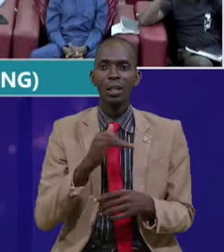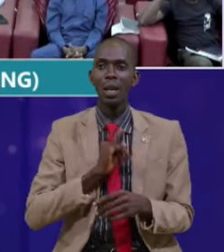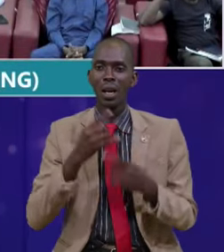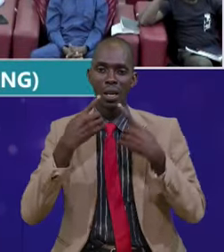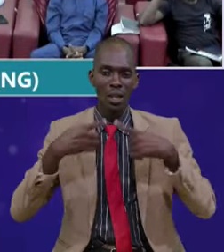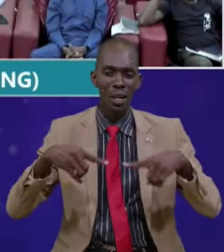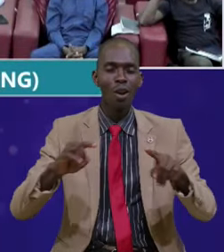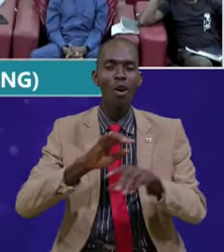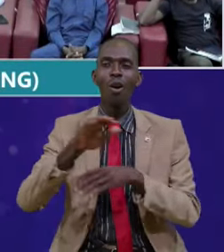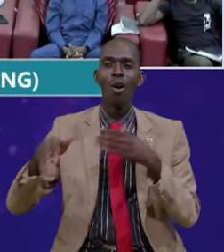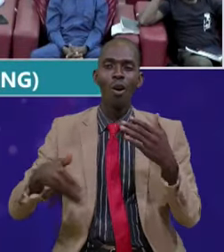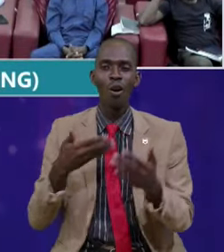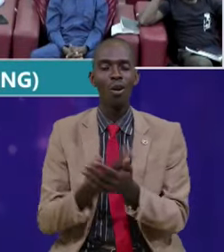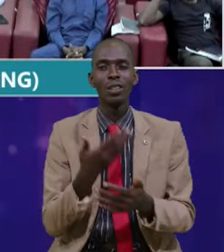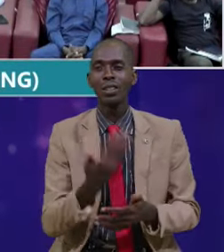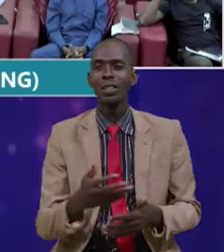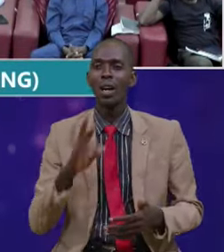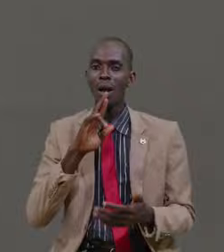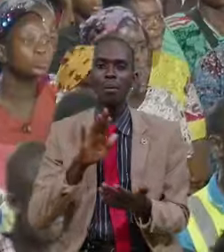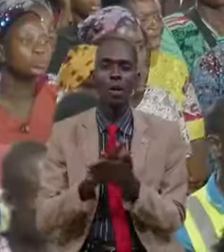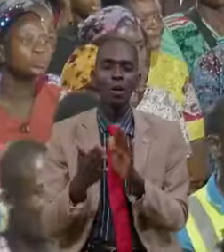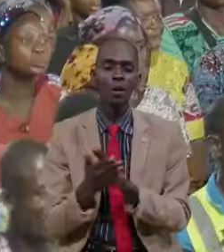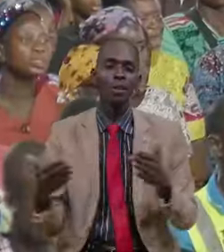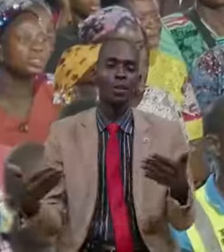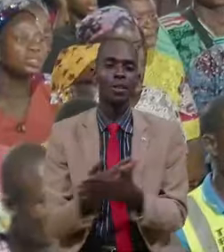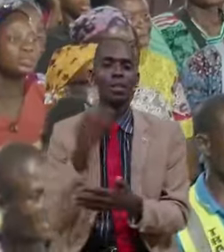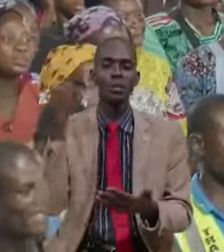all things have become new.